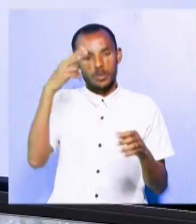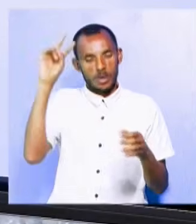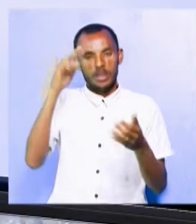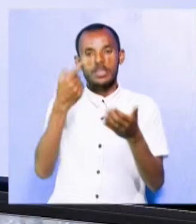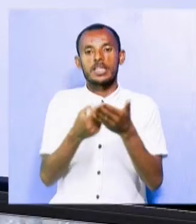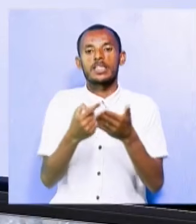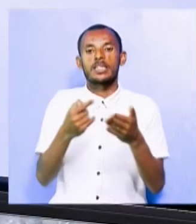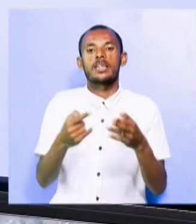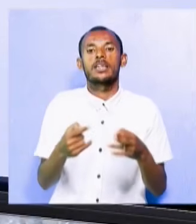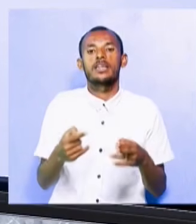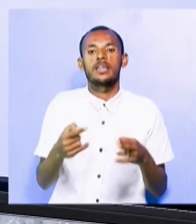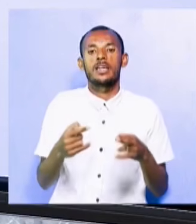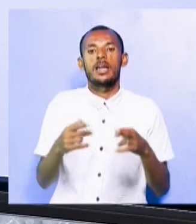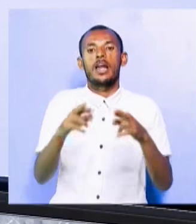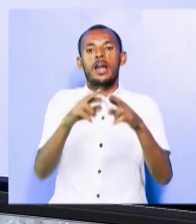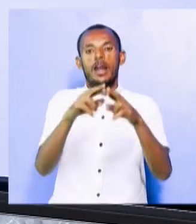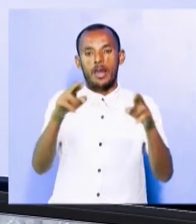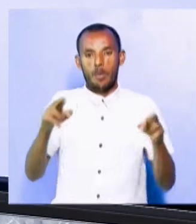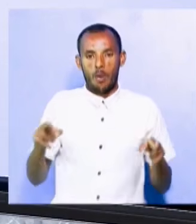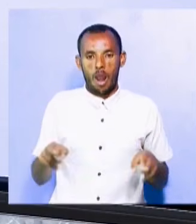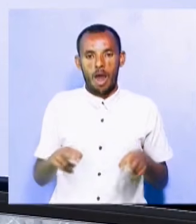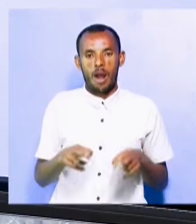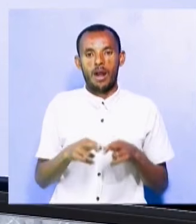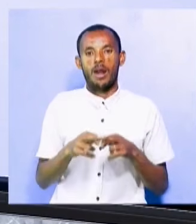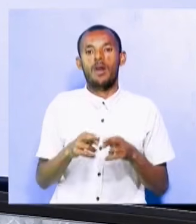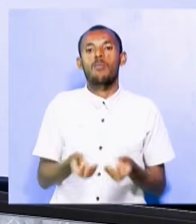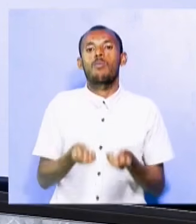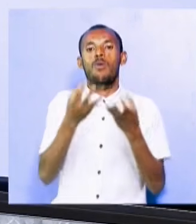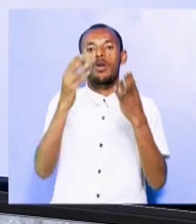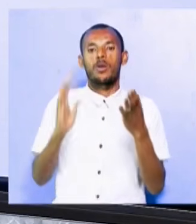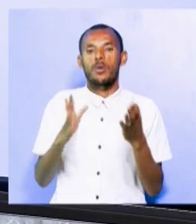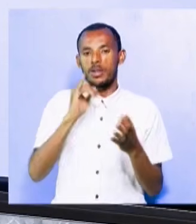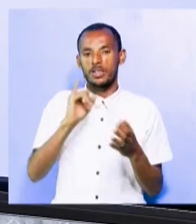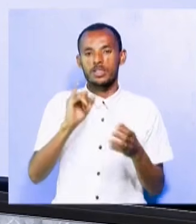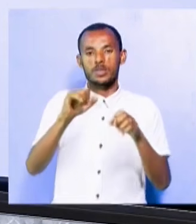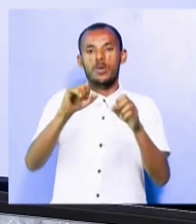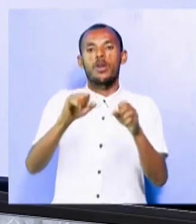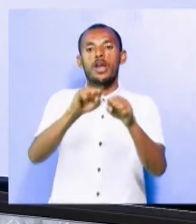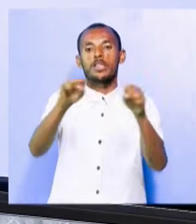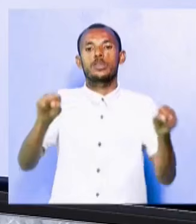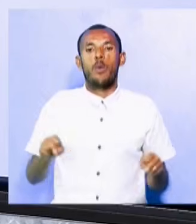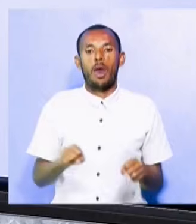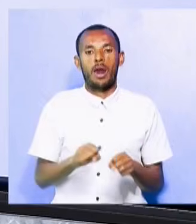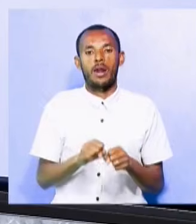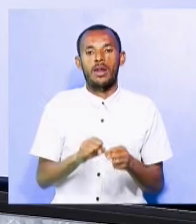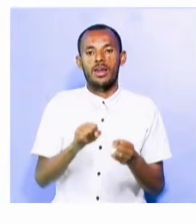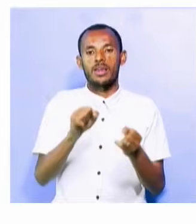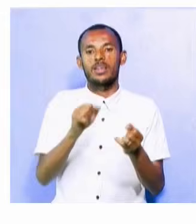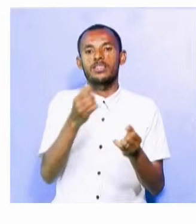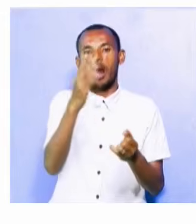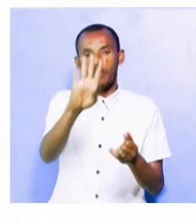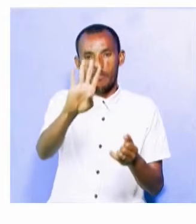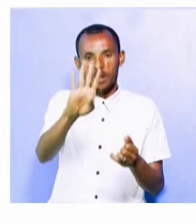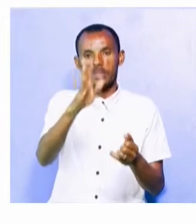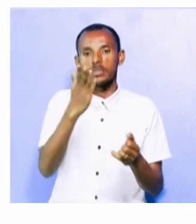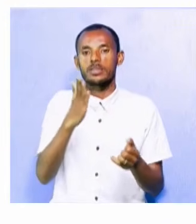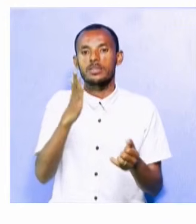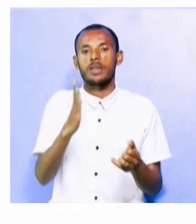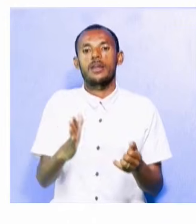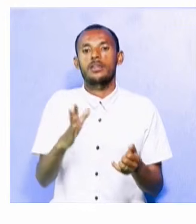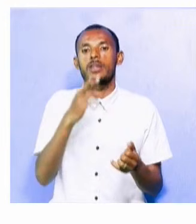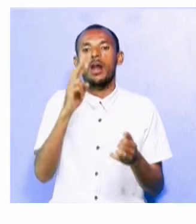regular polygon is called a square if each sides are the same. Okay, this